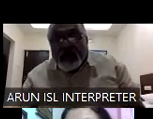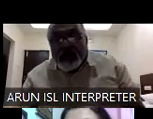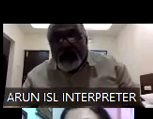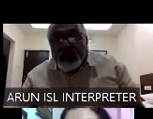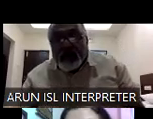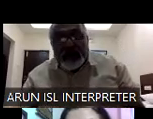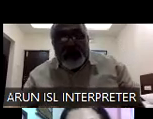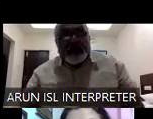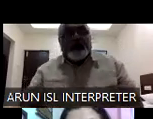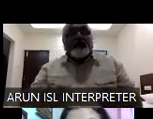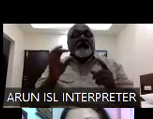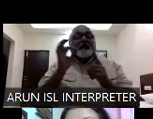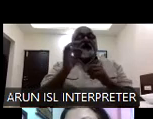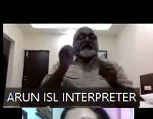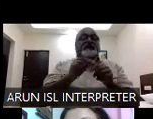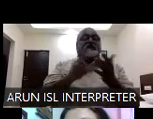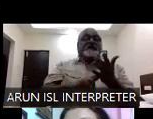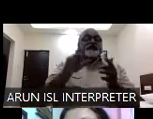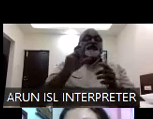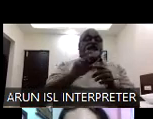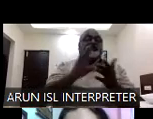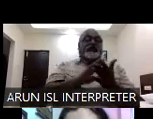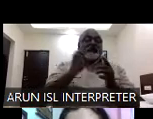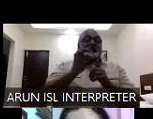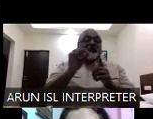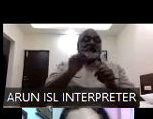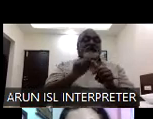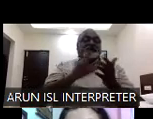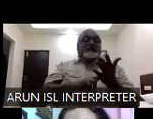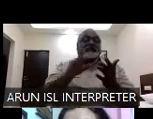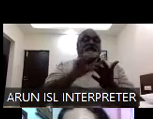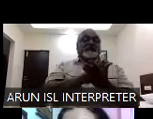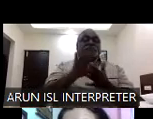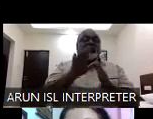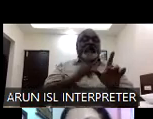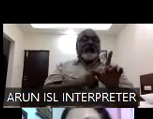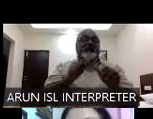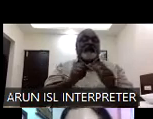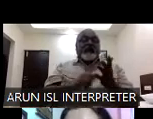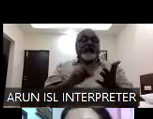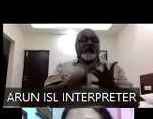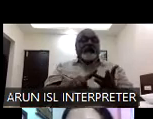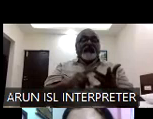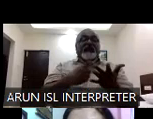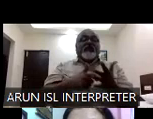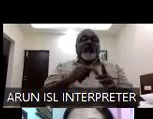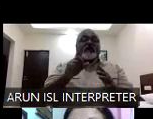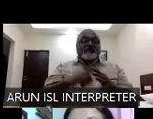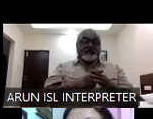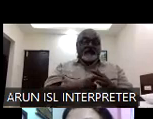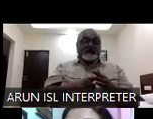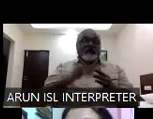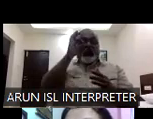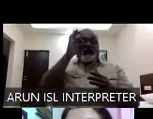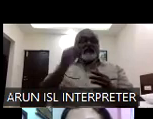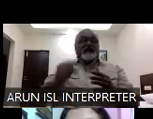Gandhian thought which said that every village at the end of the day should be empowered, and village should have their